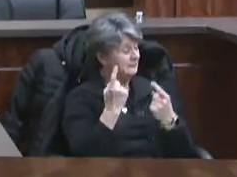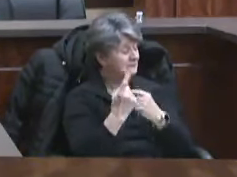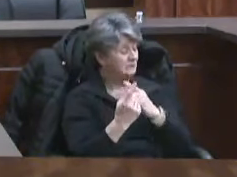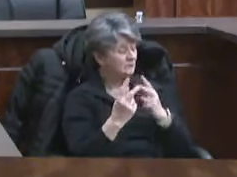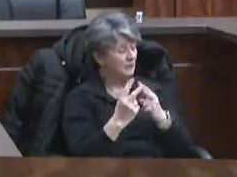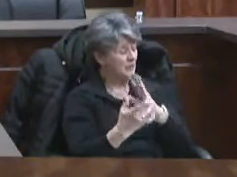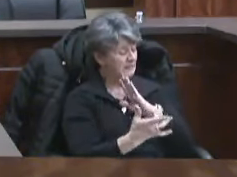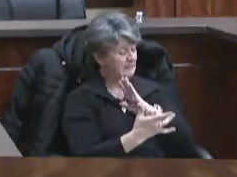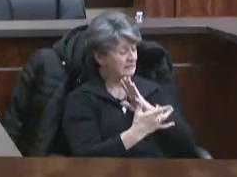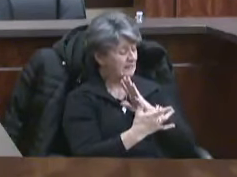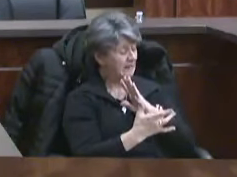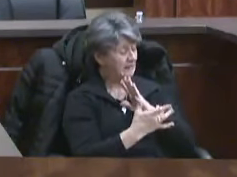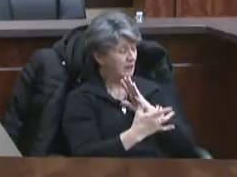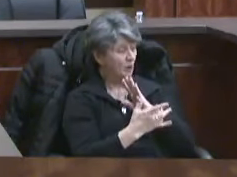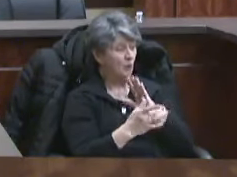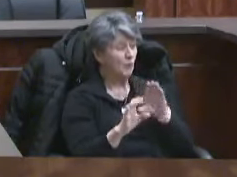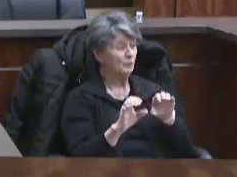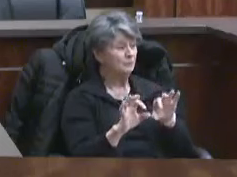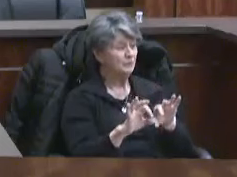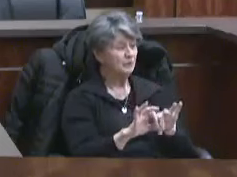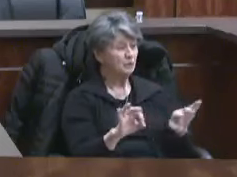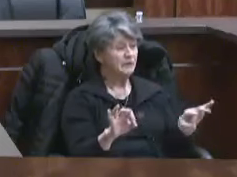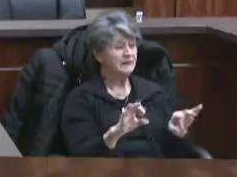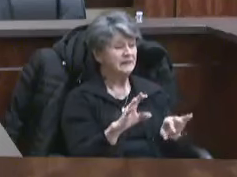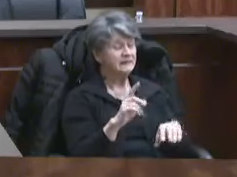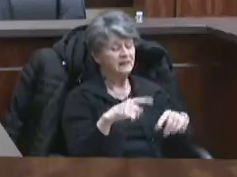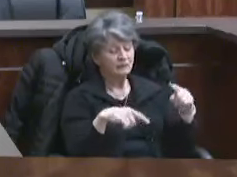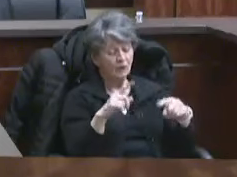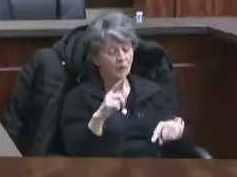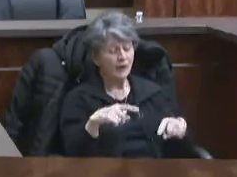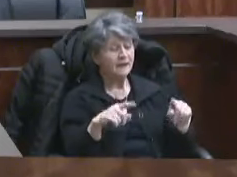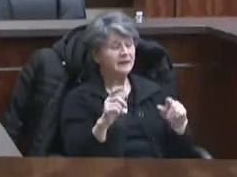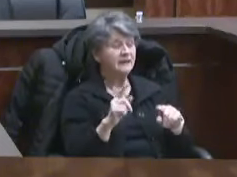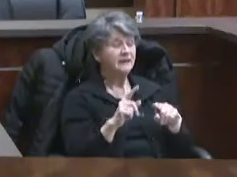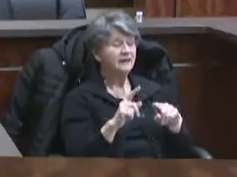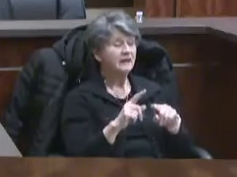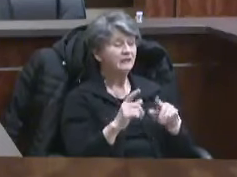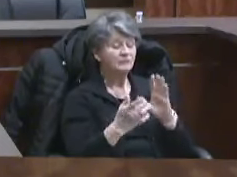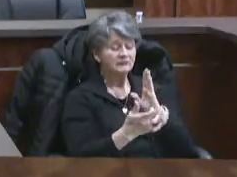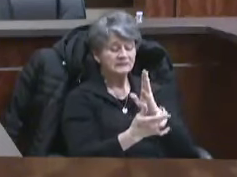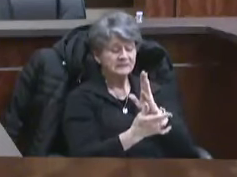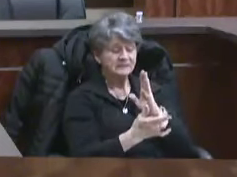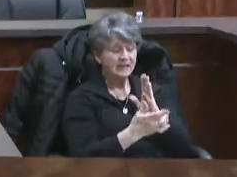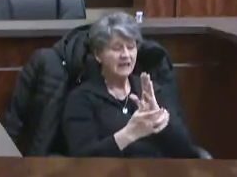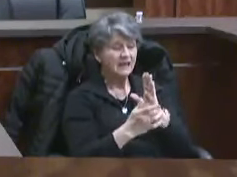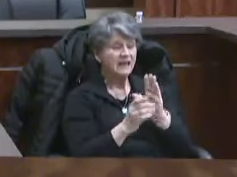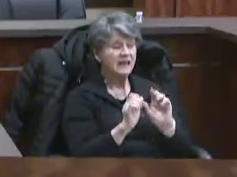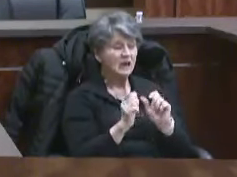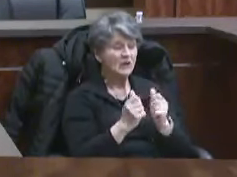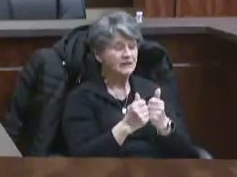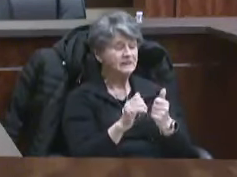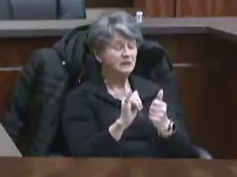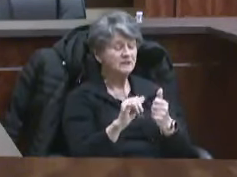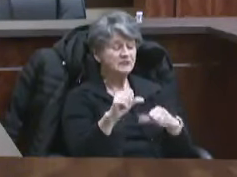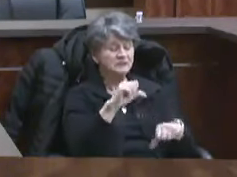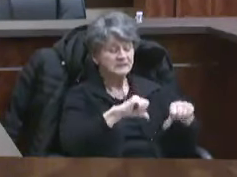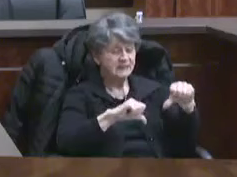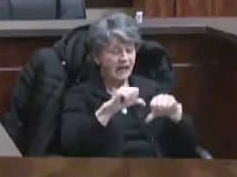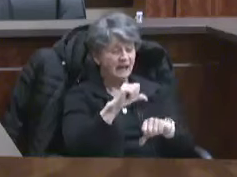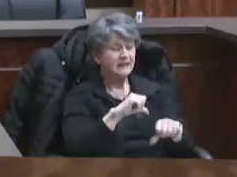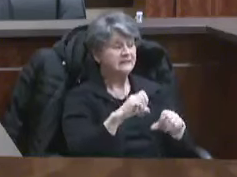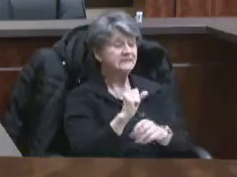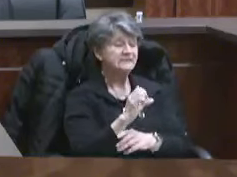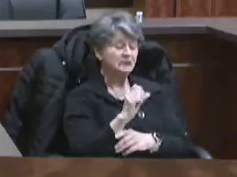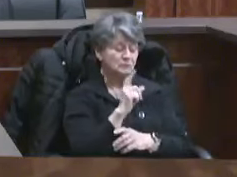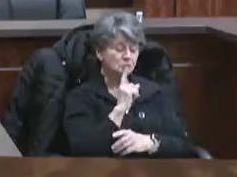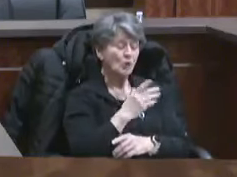technical degrees in a variety of tech areas as well as science areas. So it's a